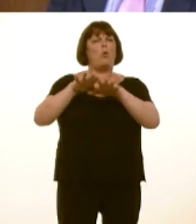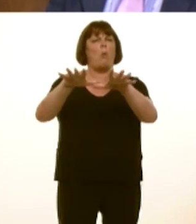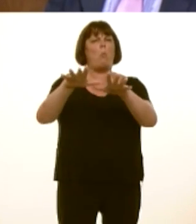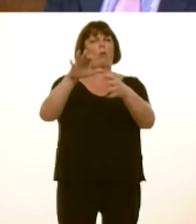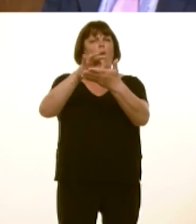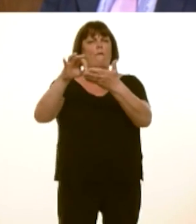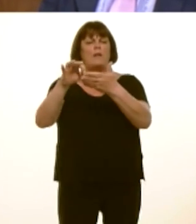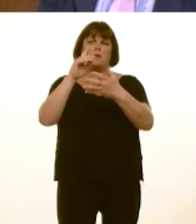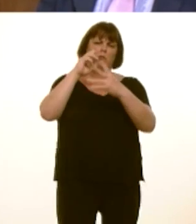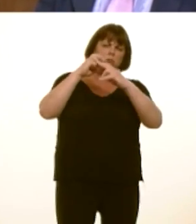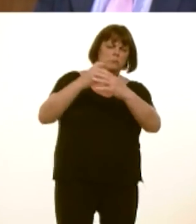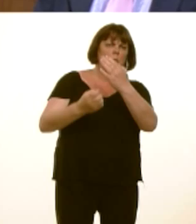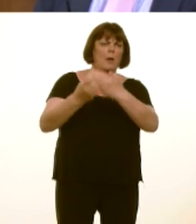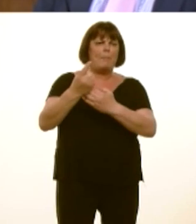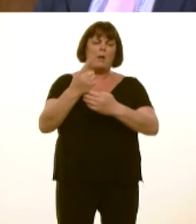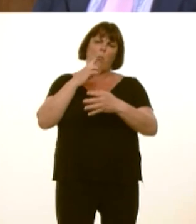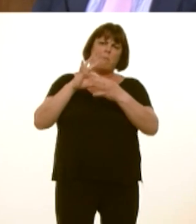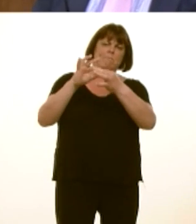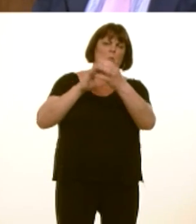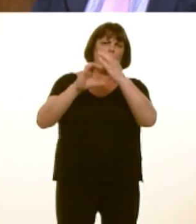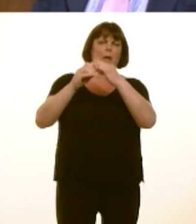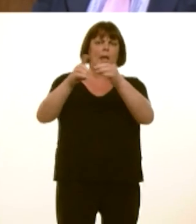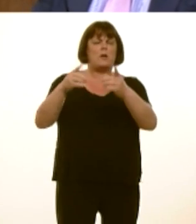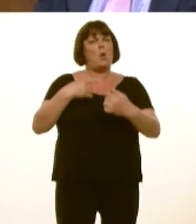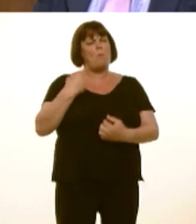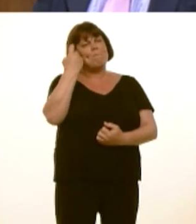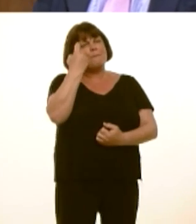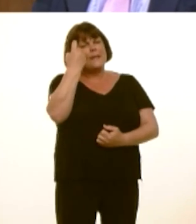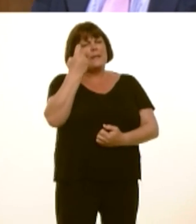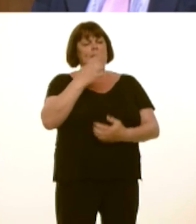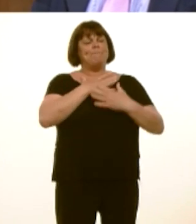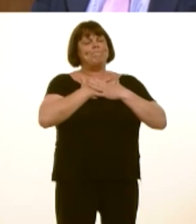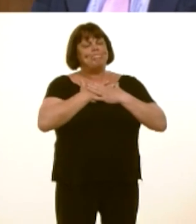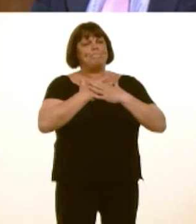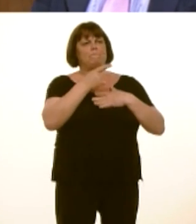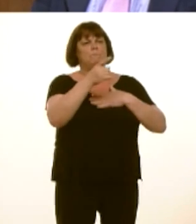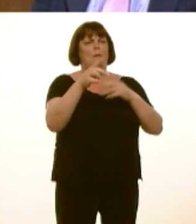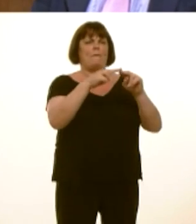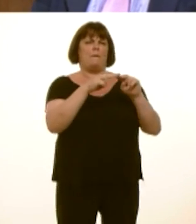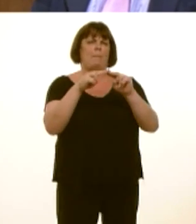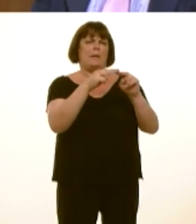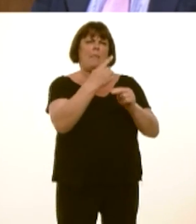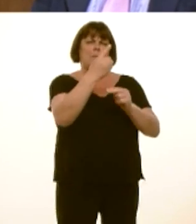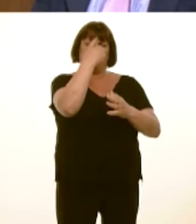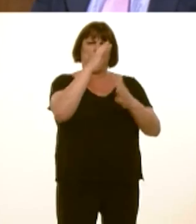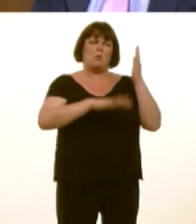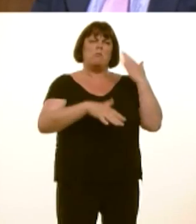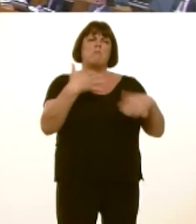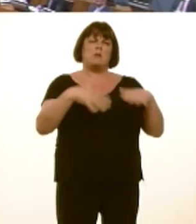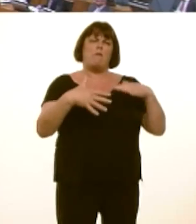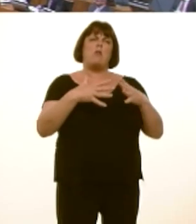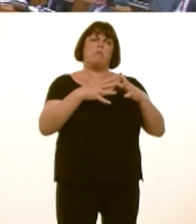in this chamber when I say that our thoughts are very much with the families of those who are suffering so much at the moment. Thank